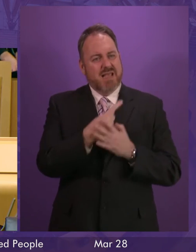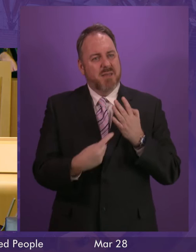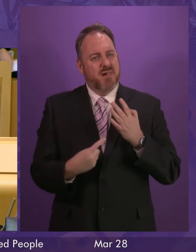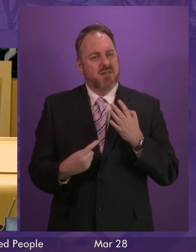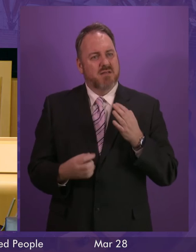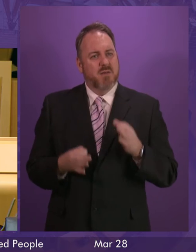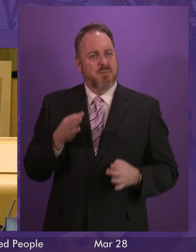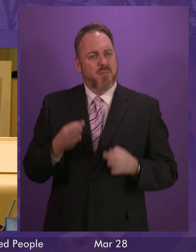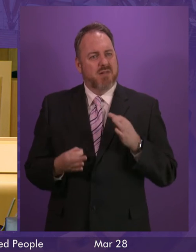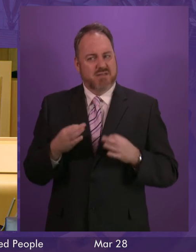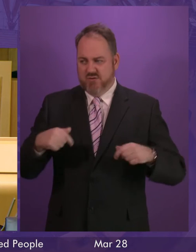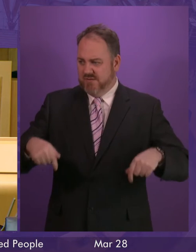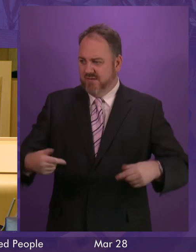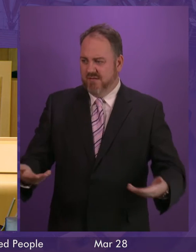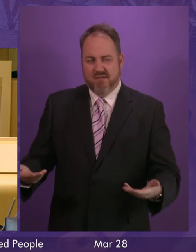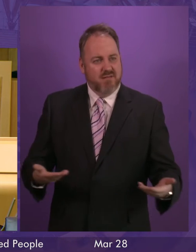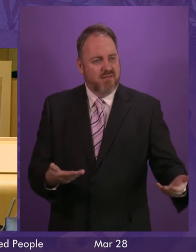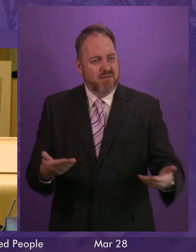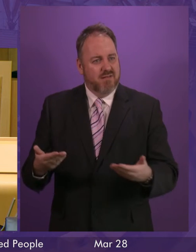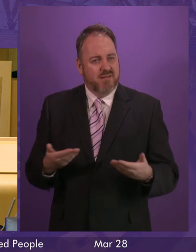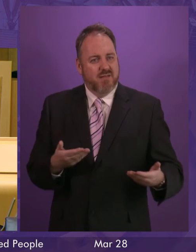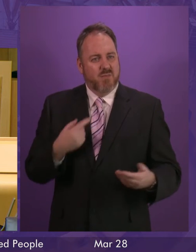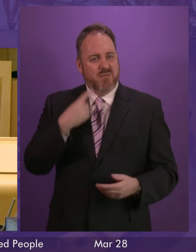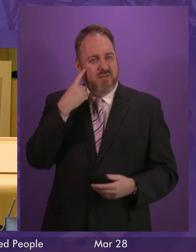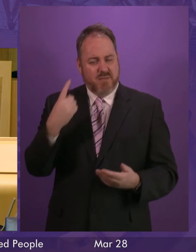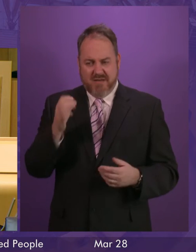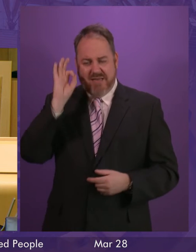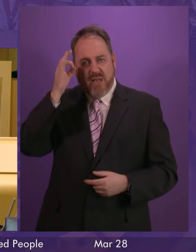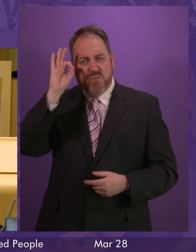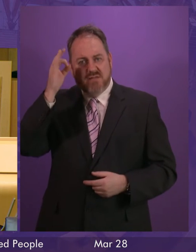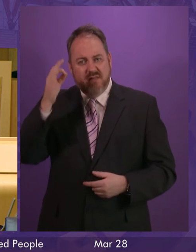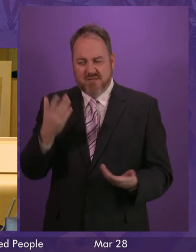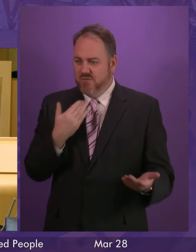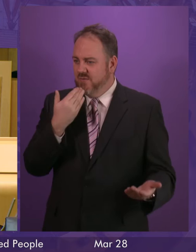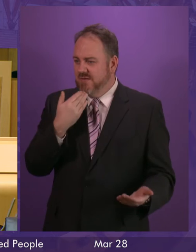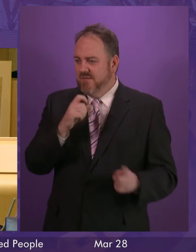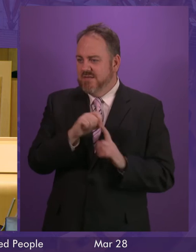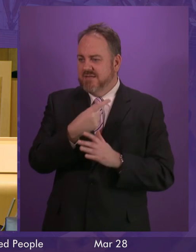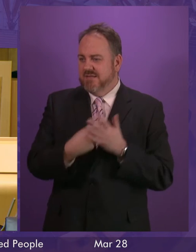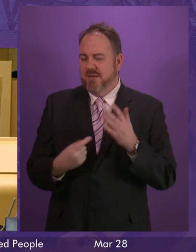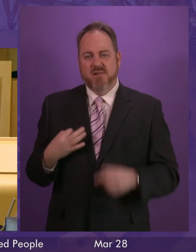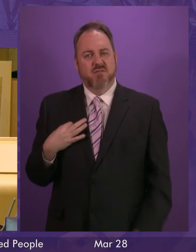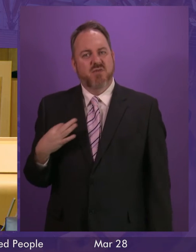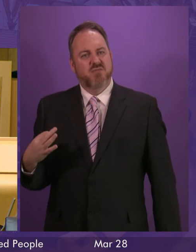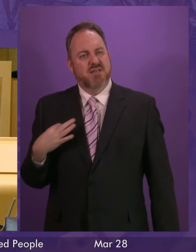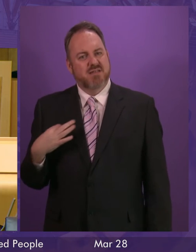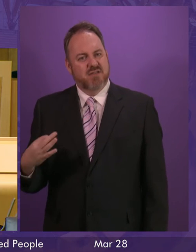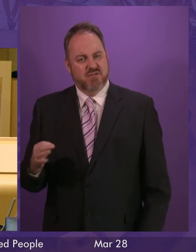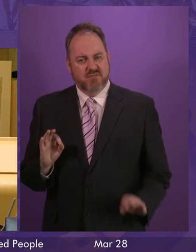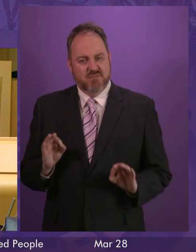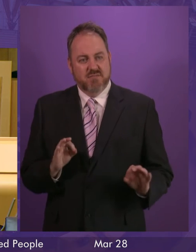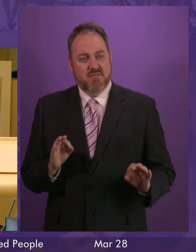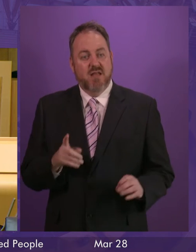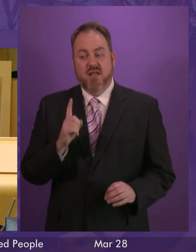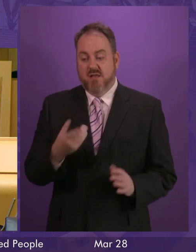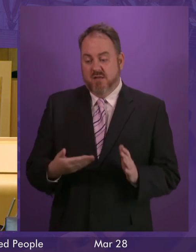equality by all political parties in this parliament and in councils across the land. The Minister mentioned appropriate housing, and it,